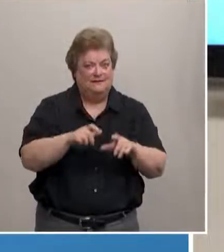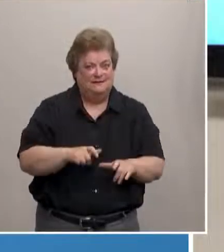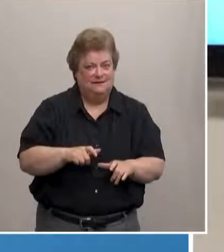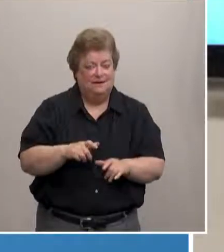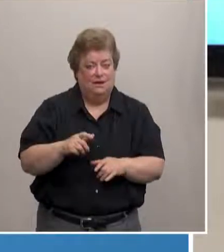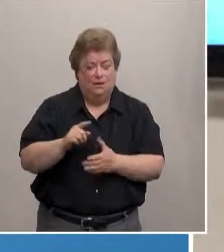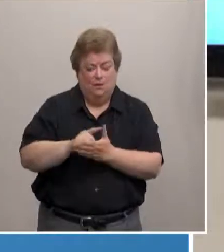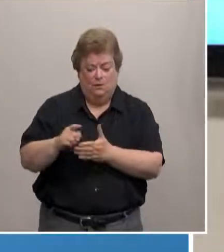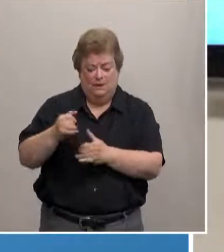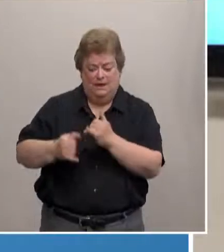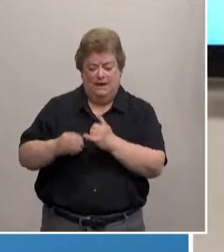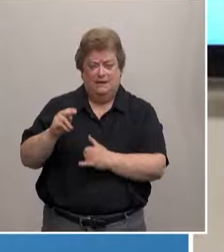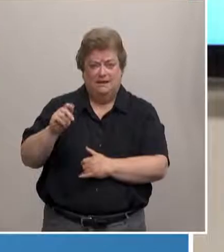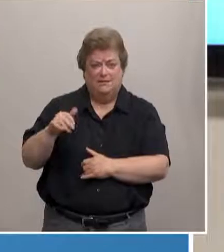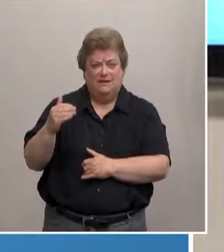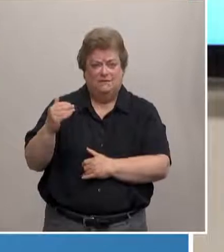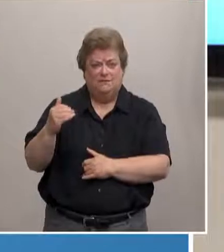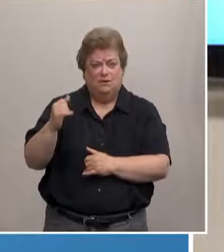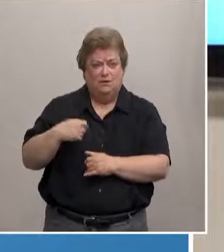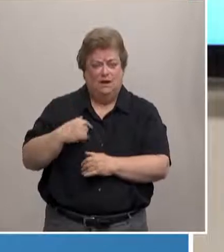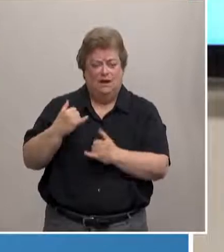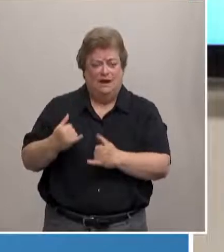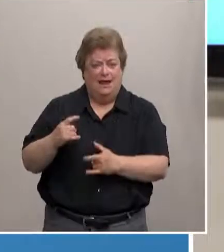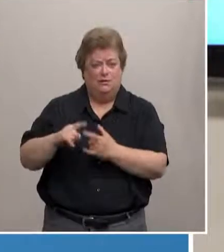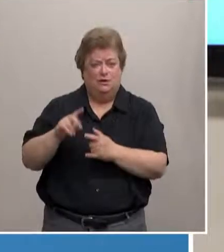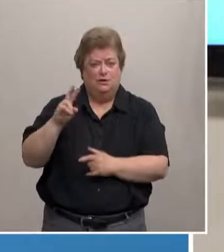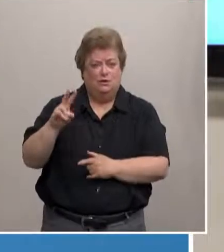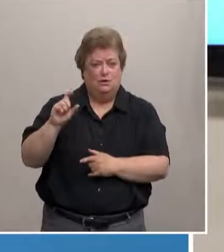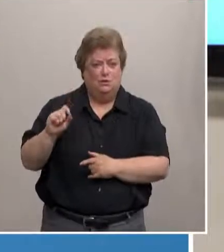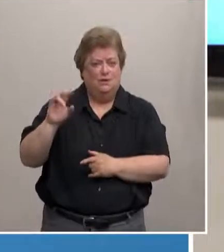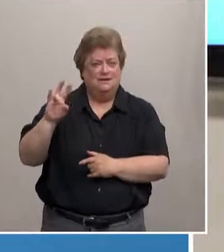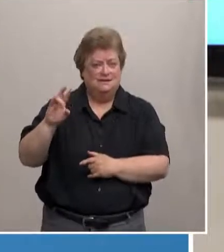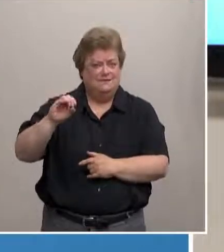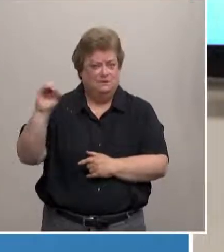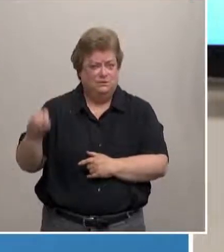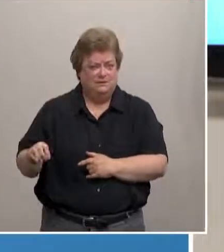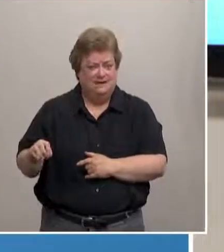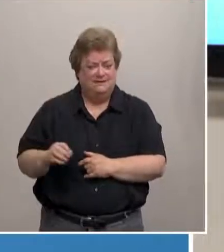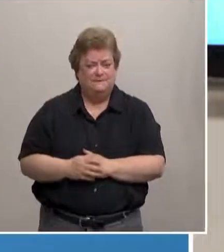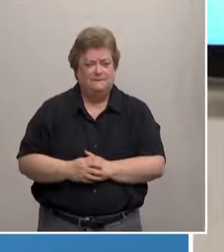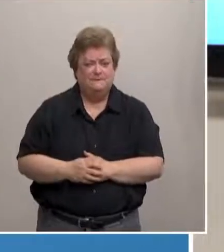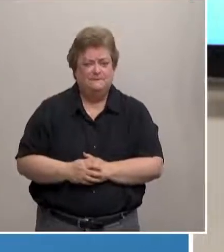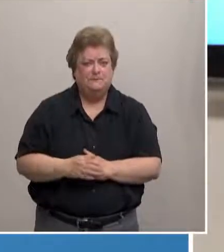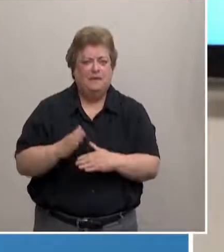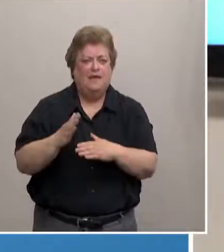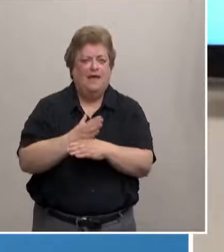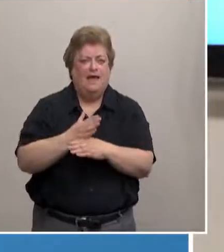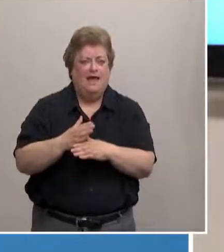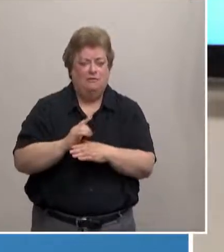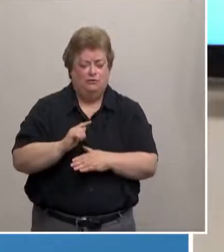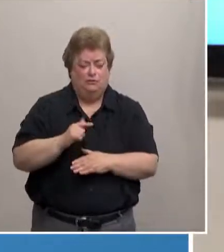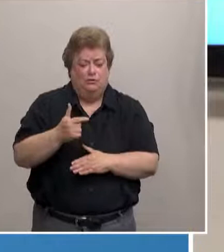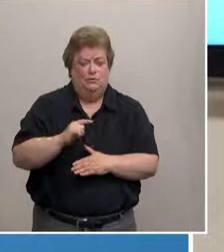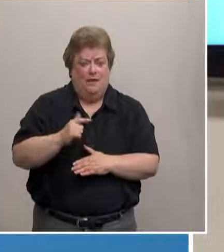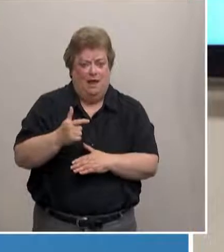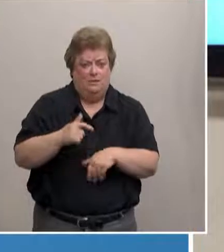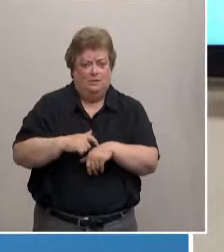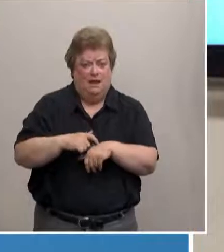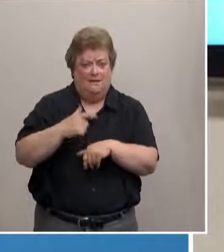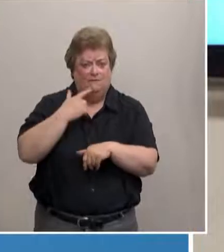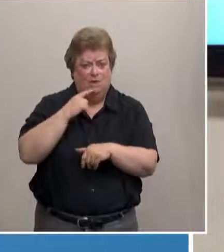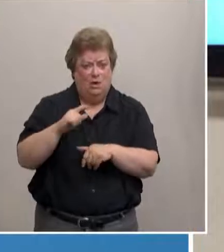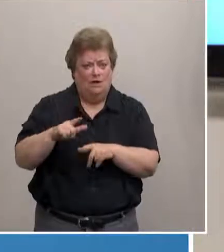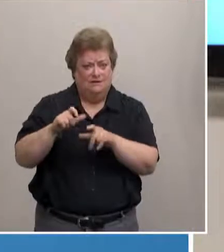May 15th, the rate dropped to 2.7%. The average turnaround time for